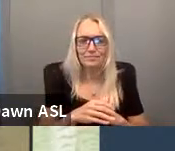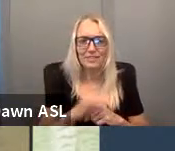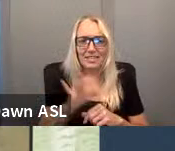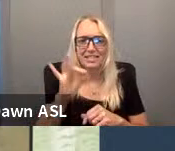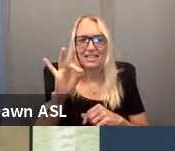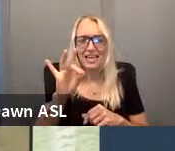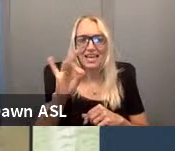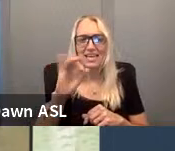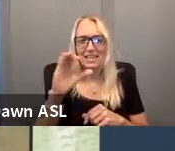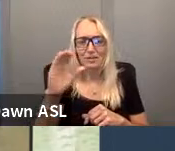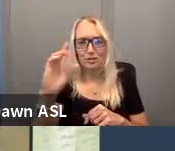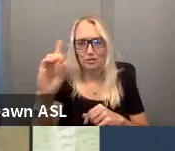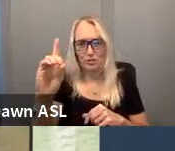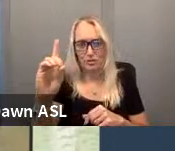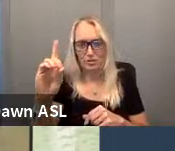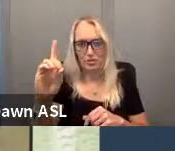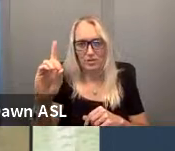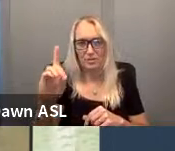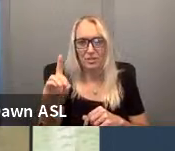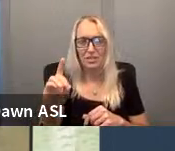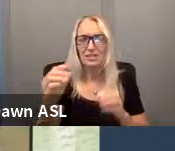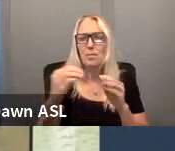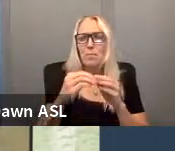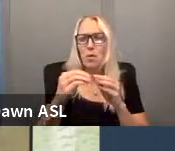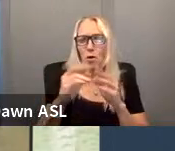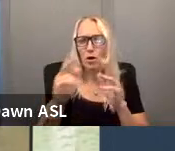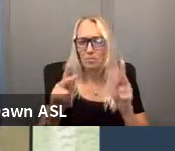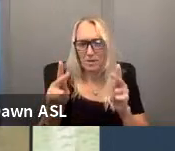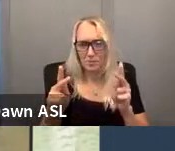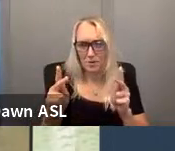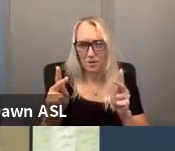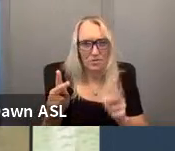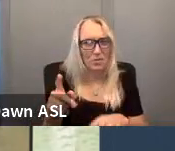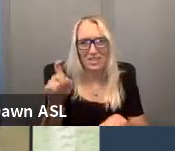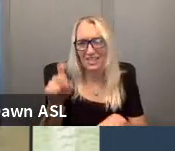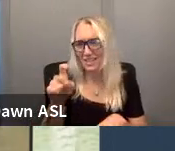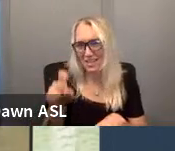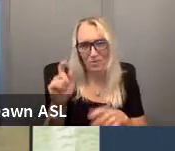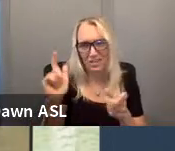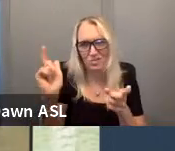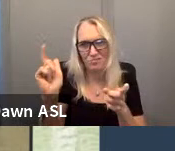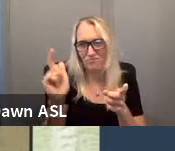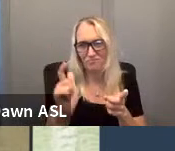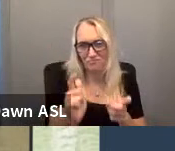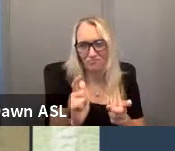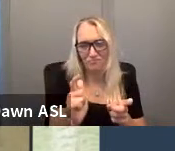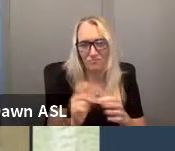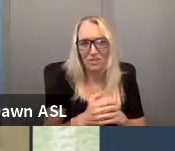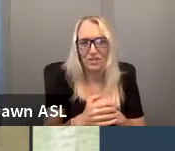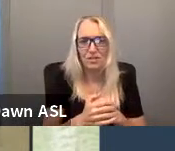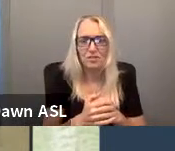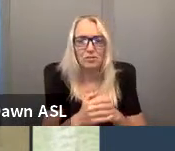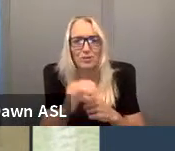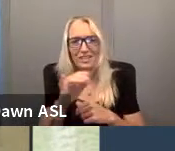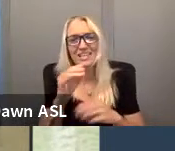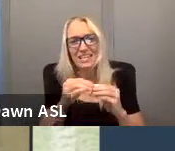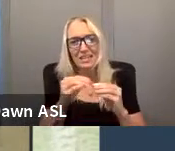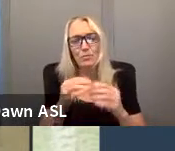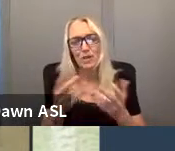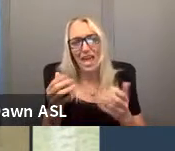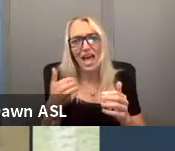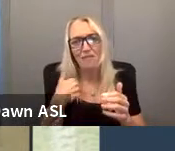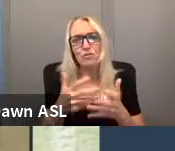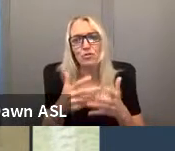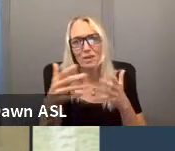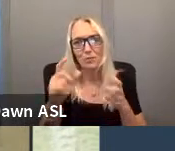population estimates, has slightly more residents than the needed 770,000 residents to make it proportional. It may